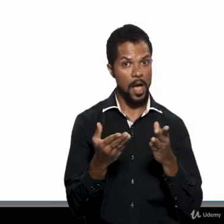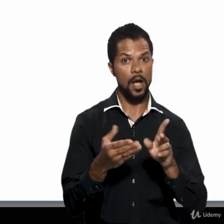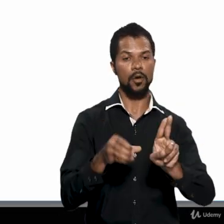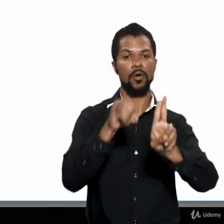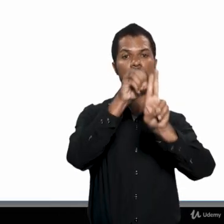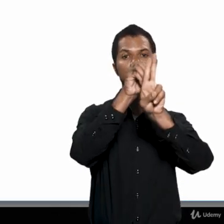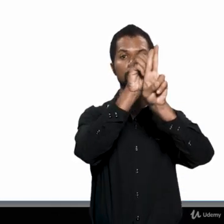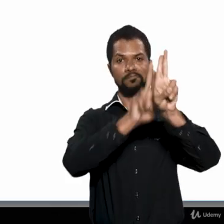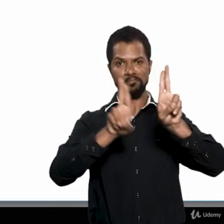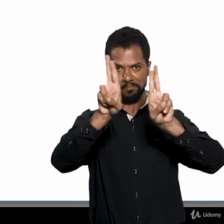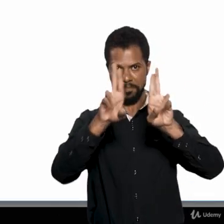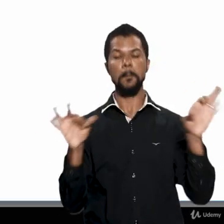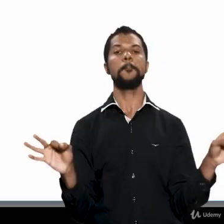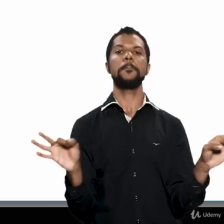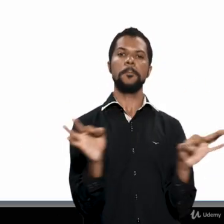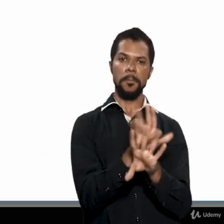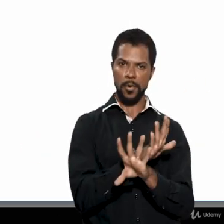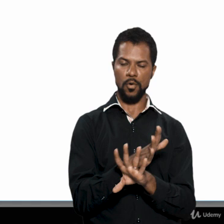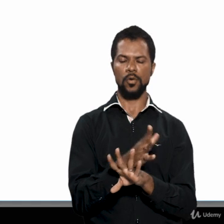Now with our backup ready,